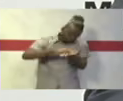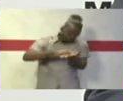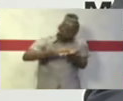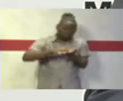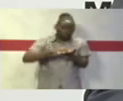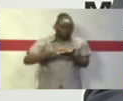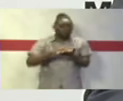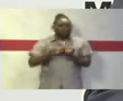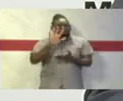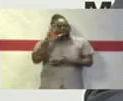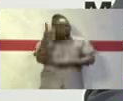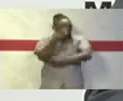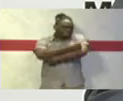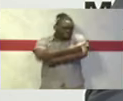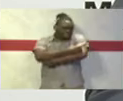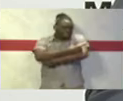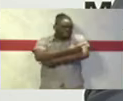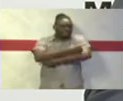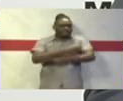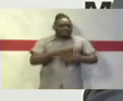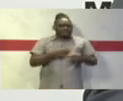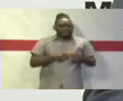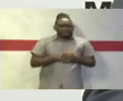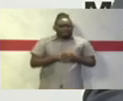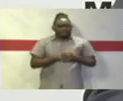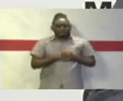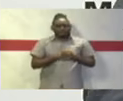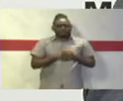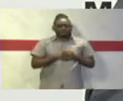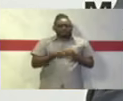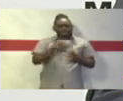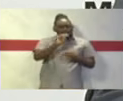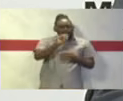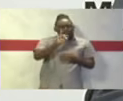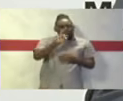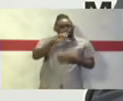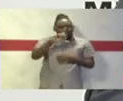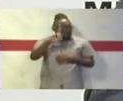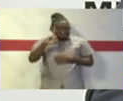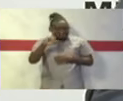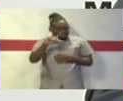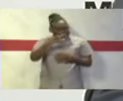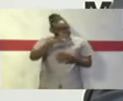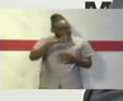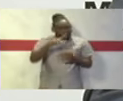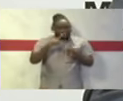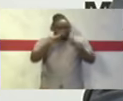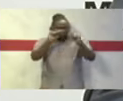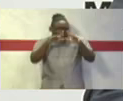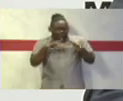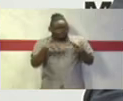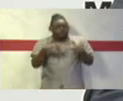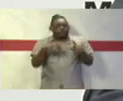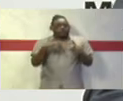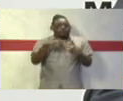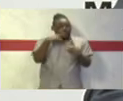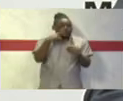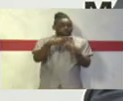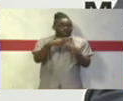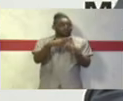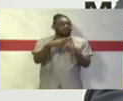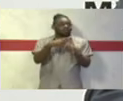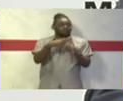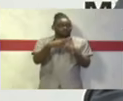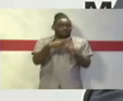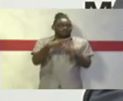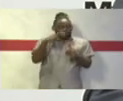mild symptoms, presented for testing, turned out positive. Again, treated as if it was a suspected case. And all the